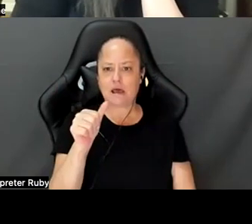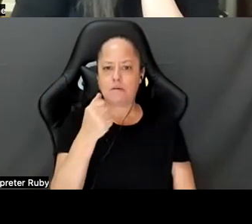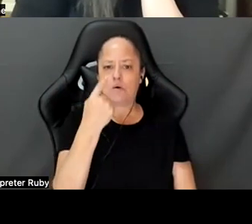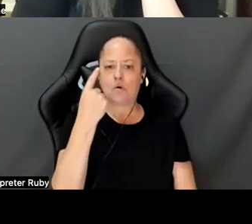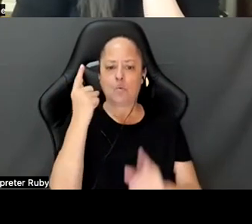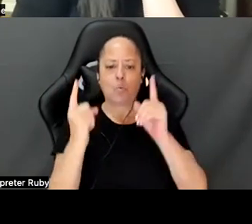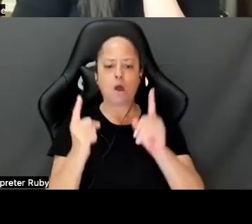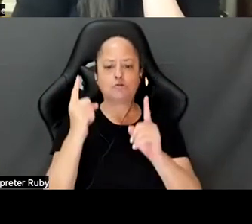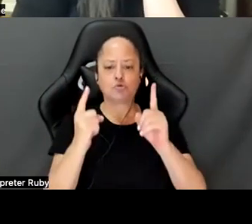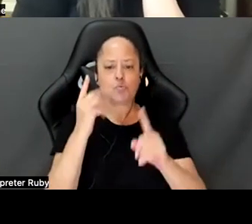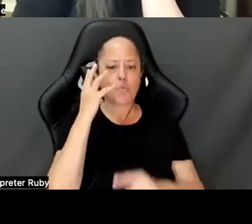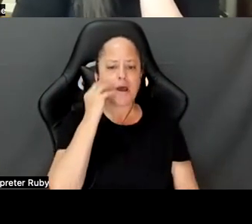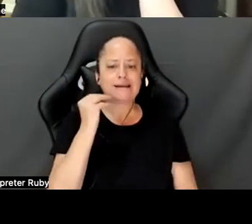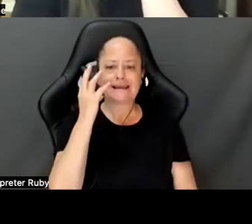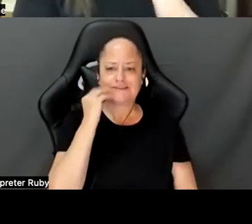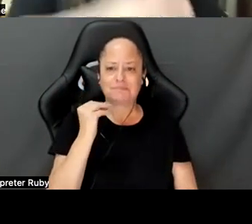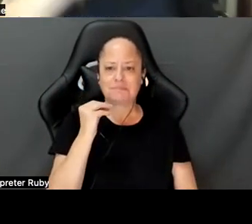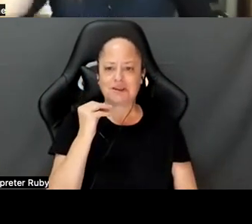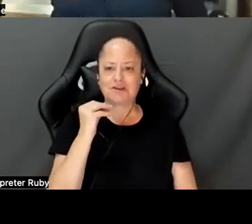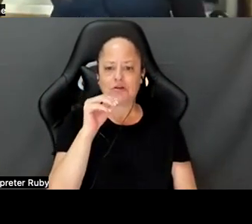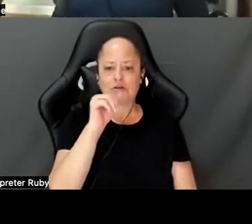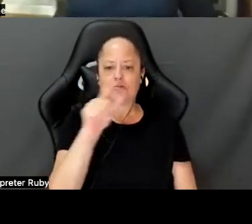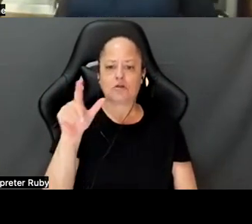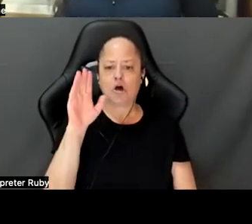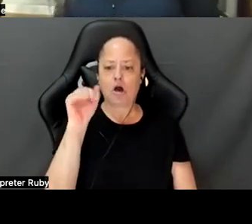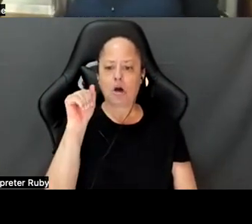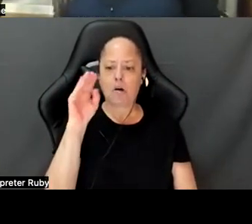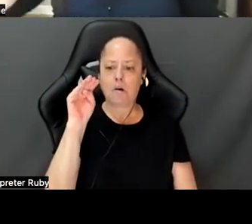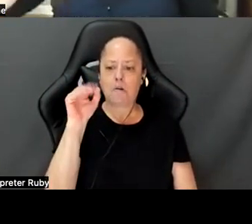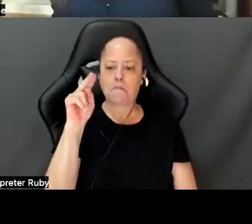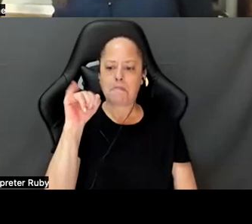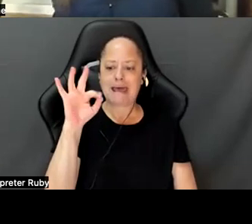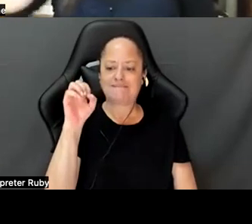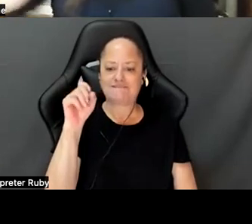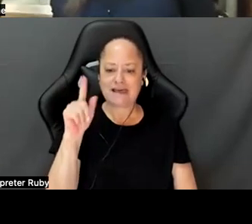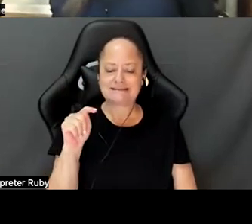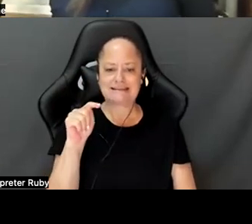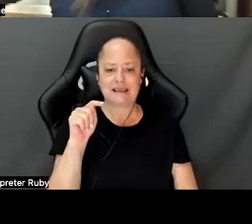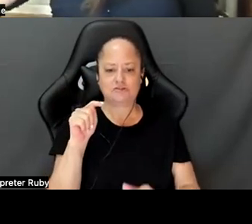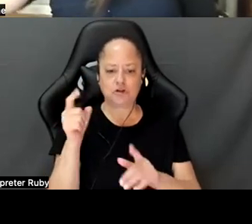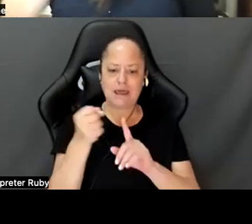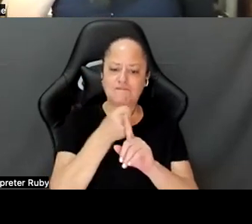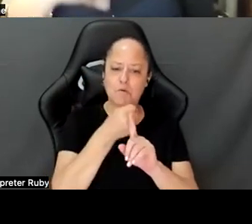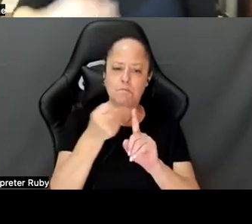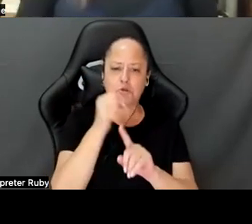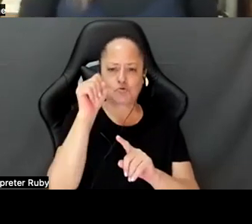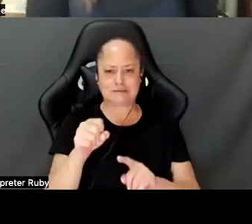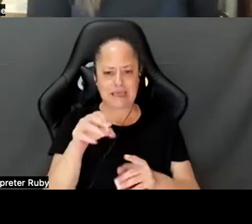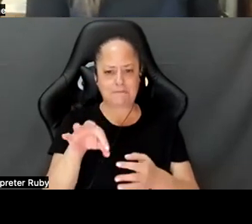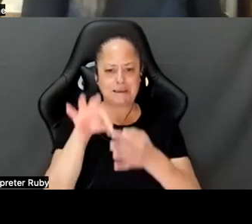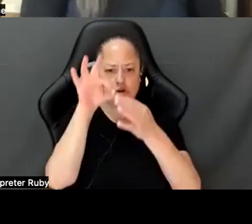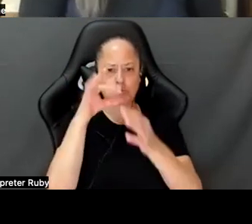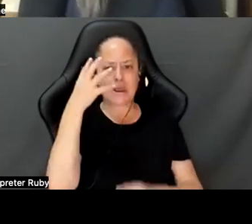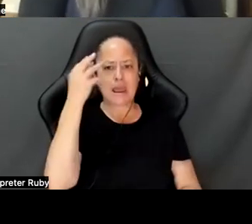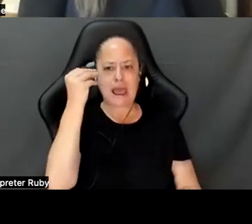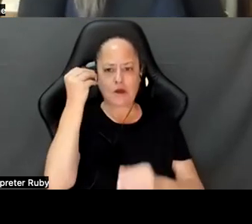one-to-one experience. All manifestations of abuse can be unique, and outside of our imagination if